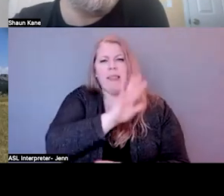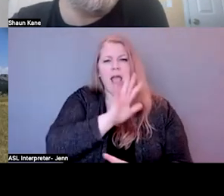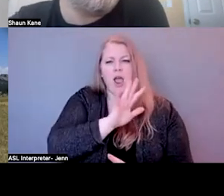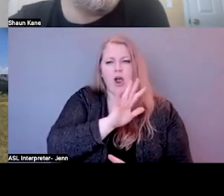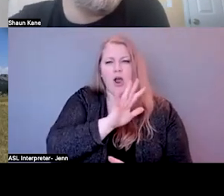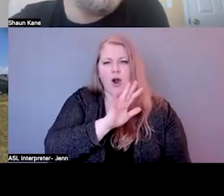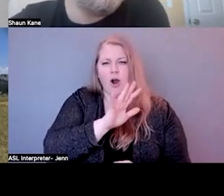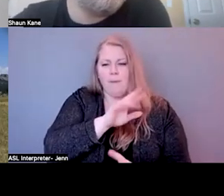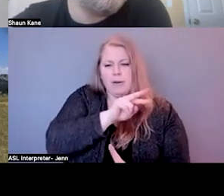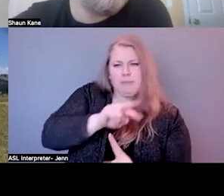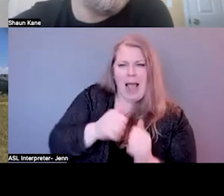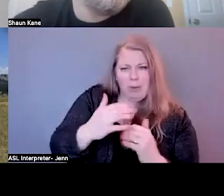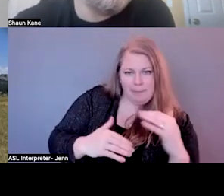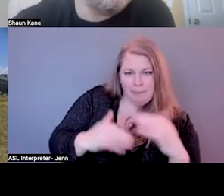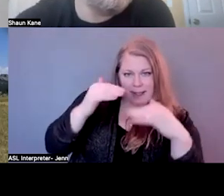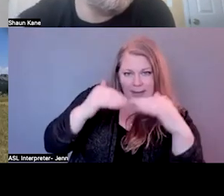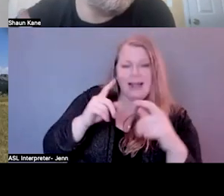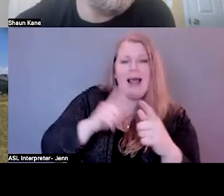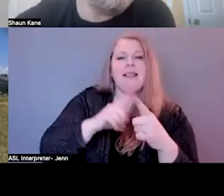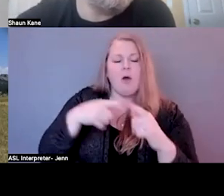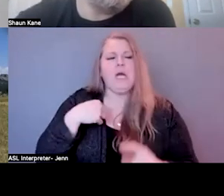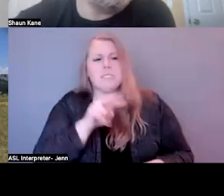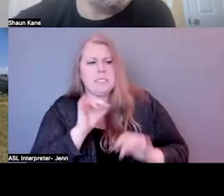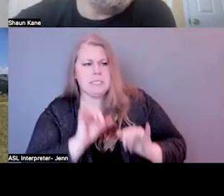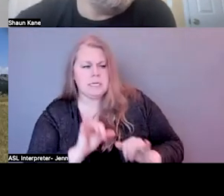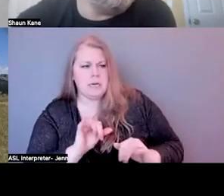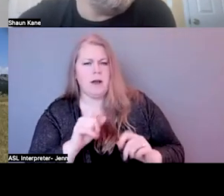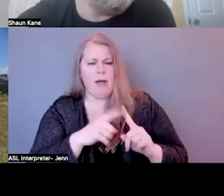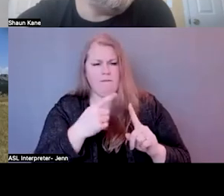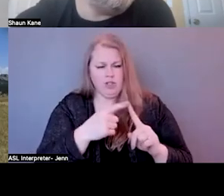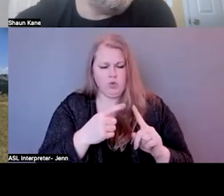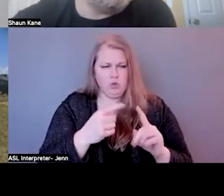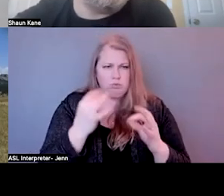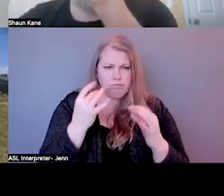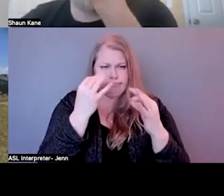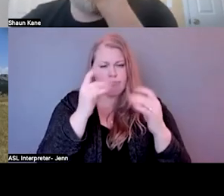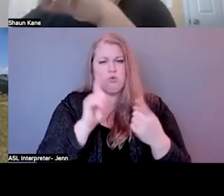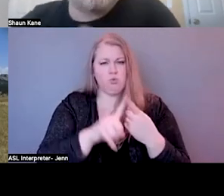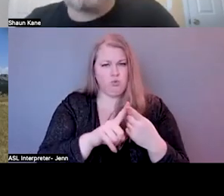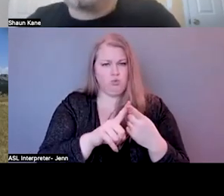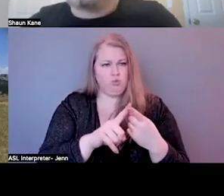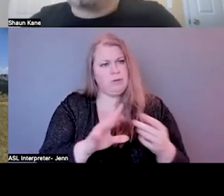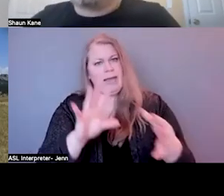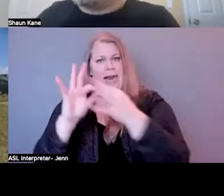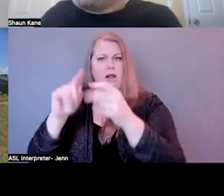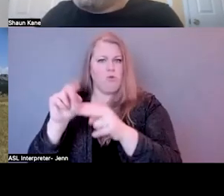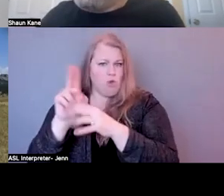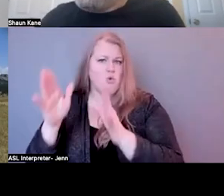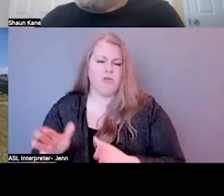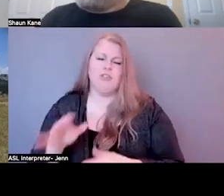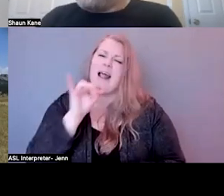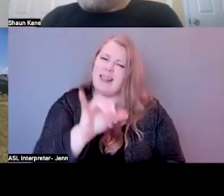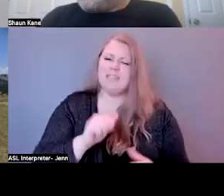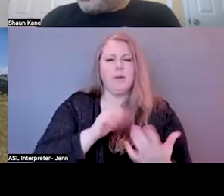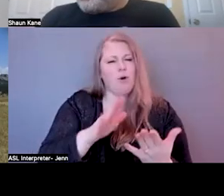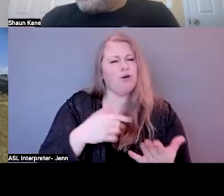they're built, and then try to percolate that up to the user. That's an approach that I just